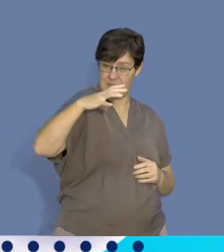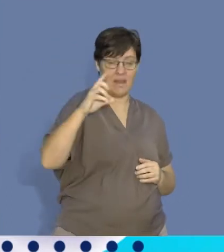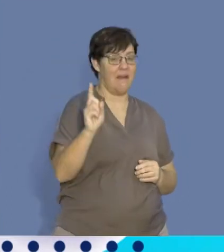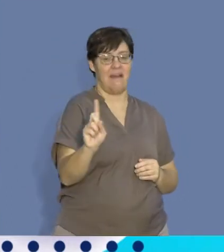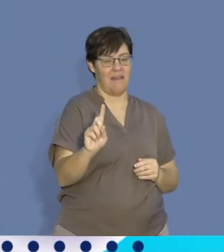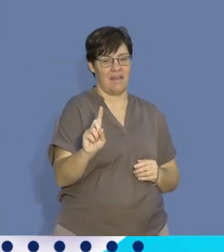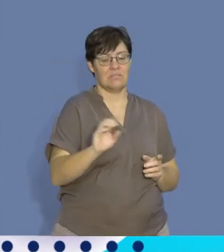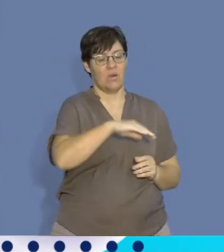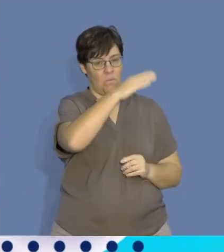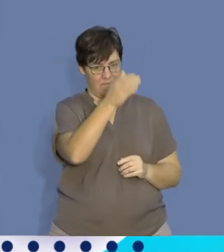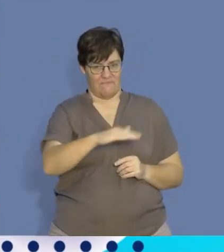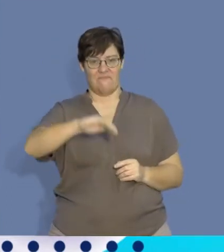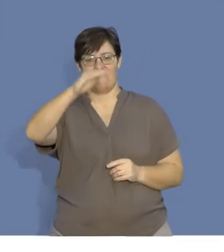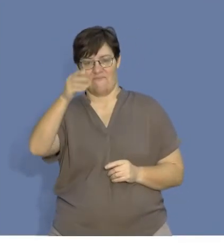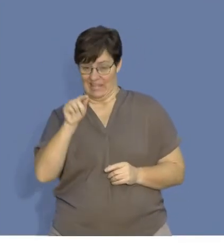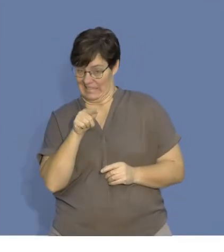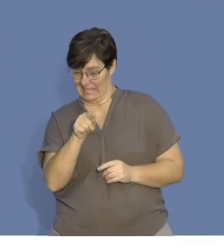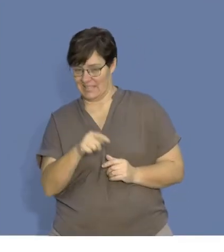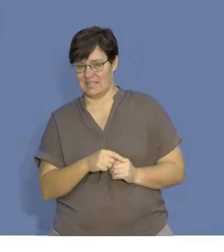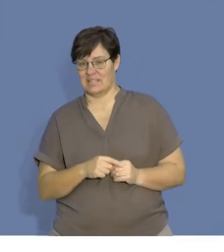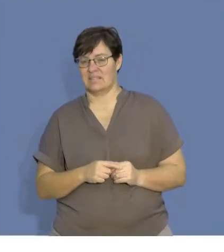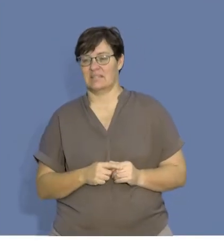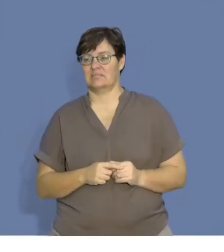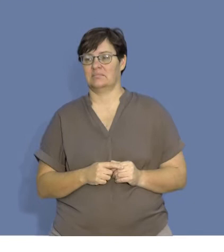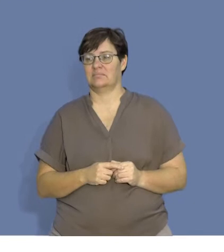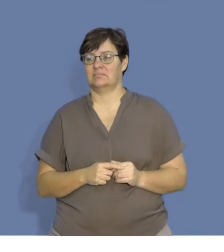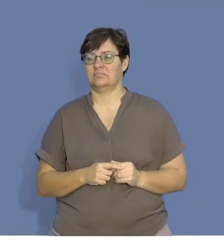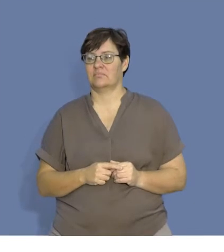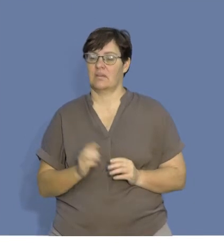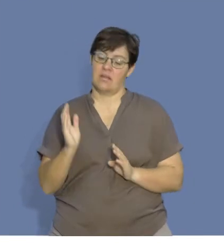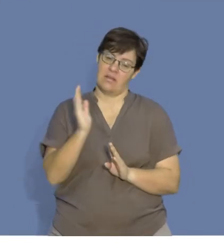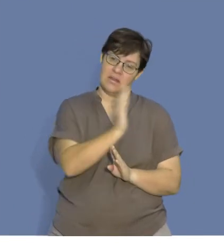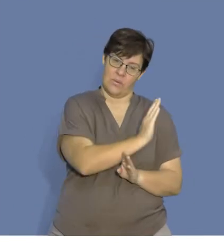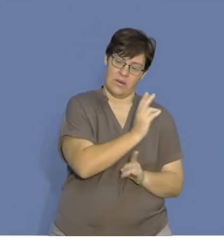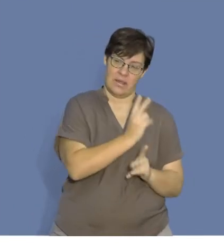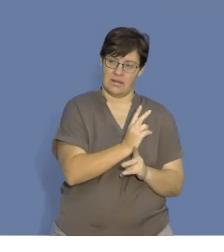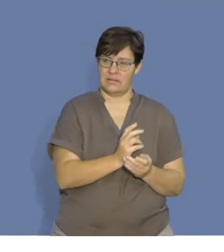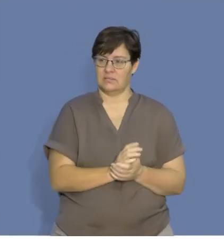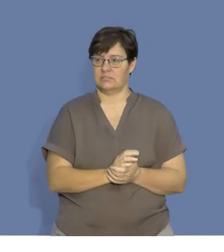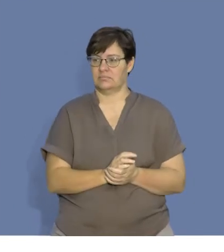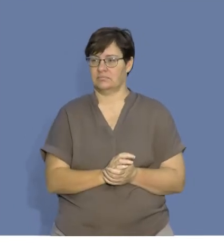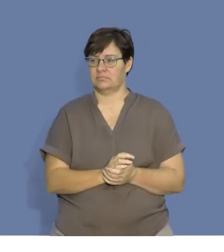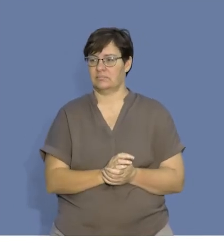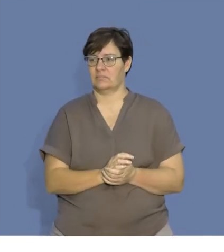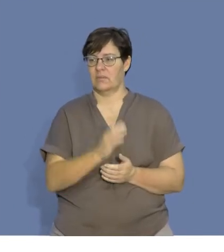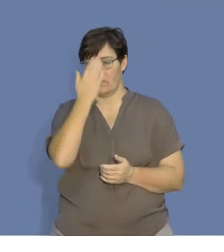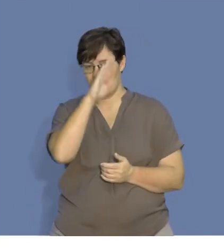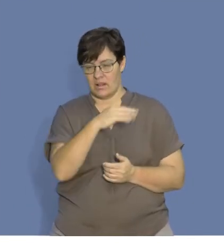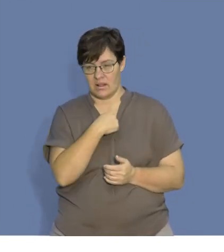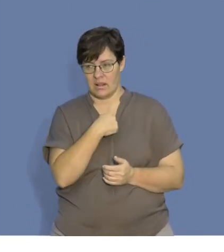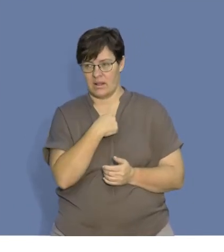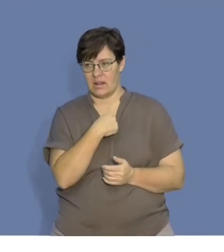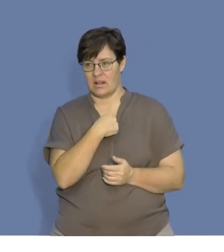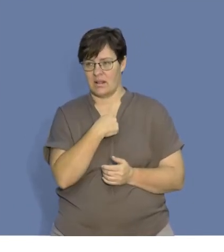the wavelength, the frequency. So let's make this down here again. And we knew that when